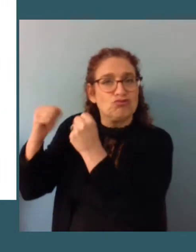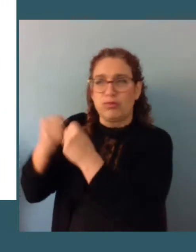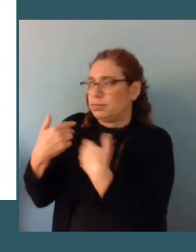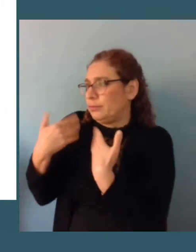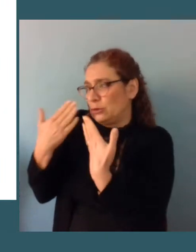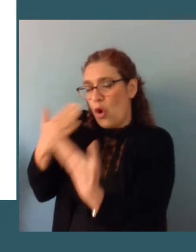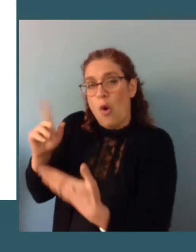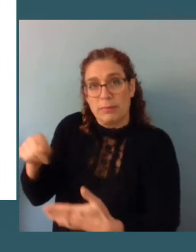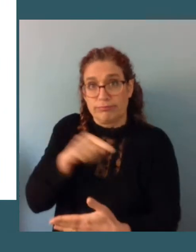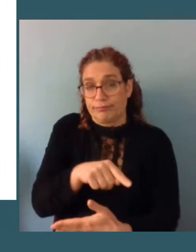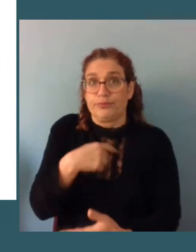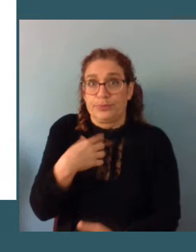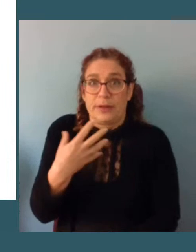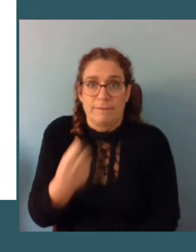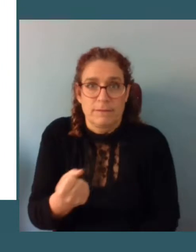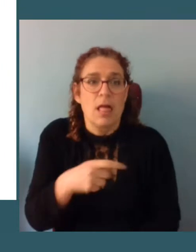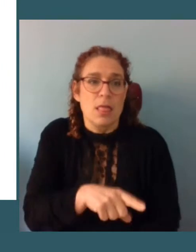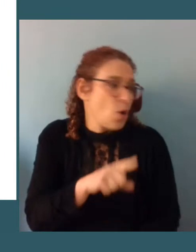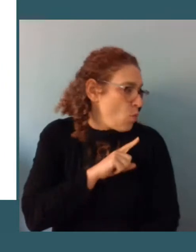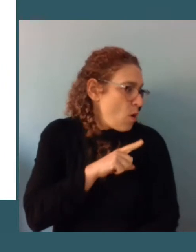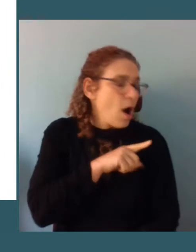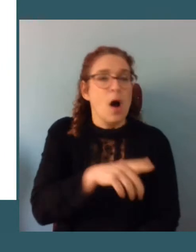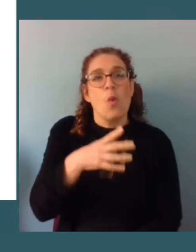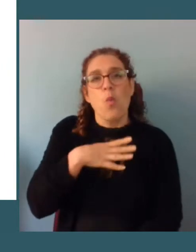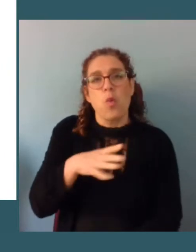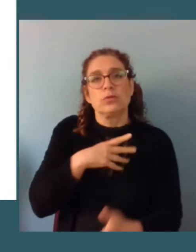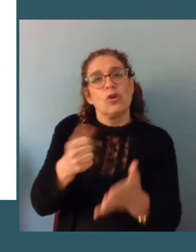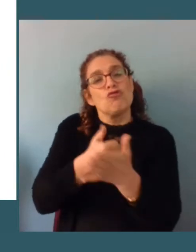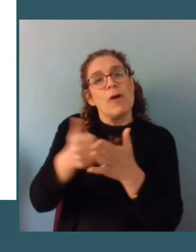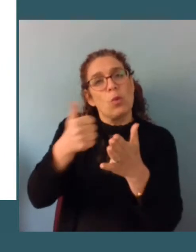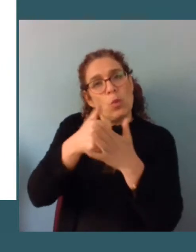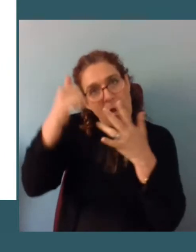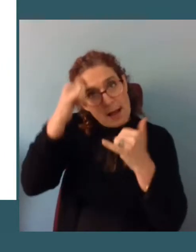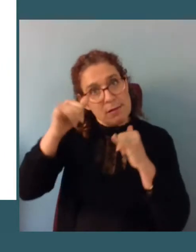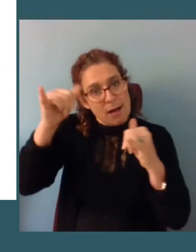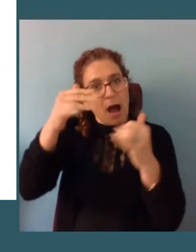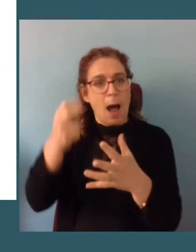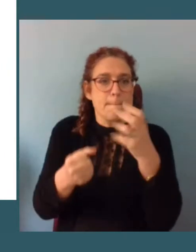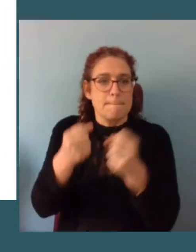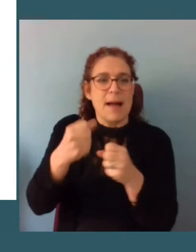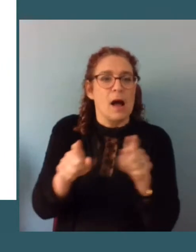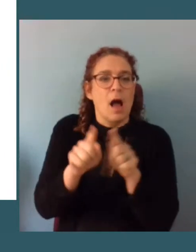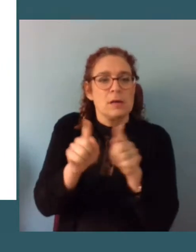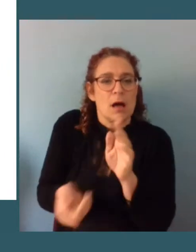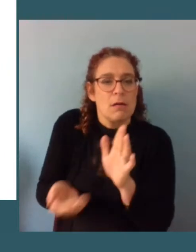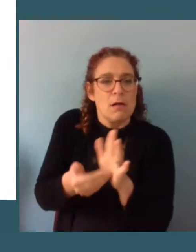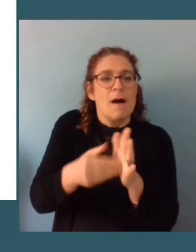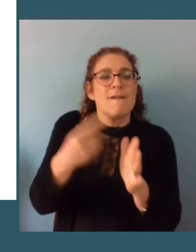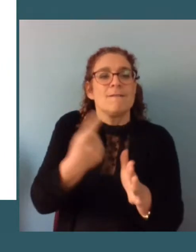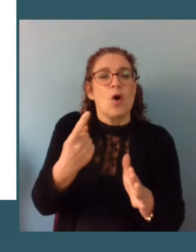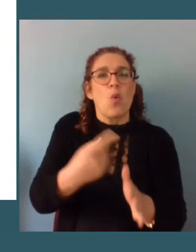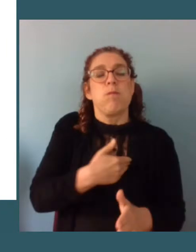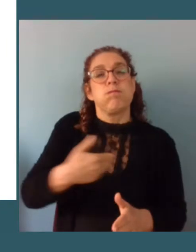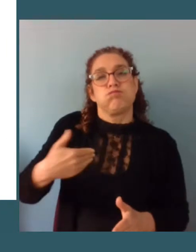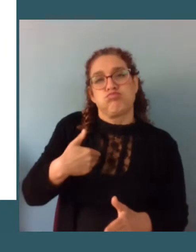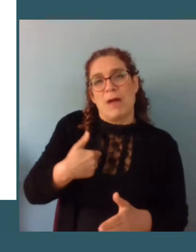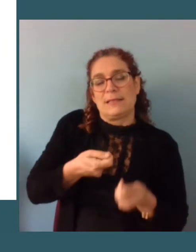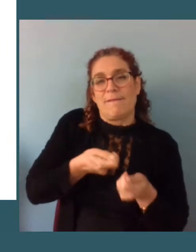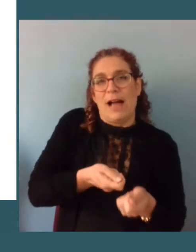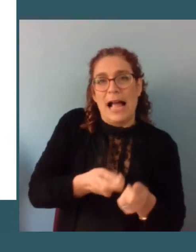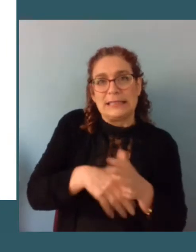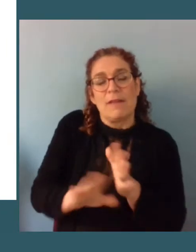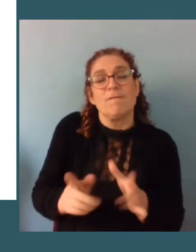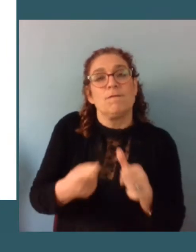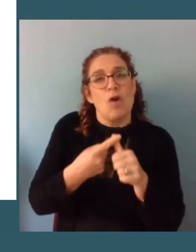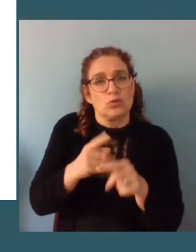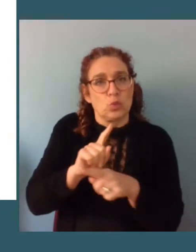regular cow's milk formula as a supplementary feed for breastfed infants in the first week of life. So for